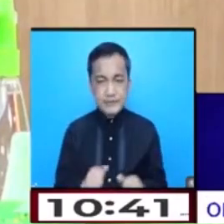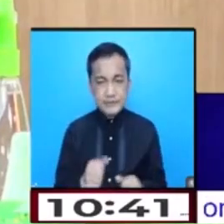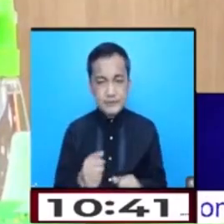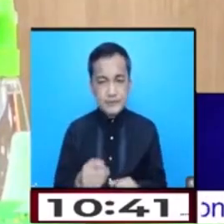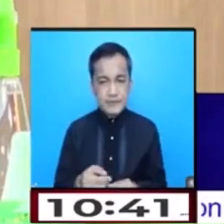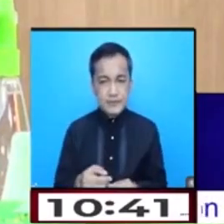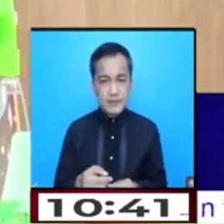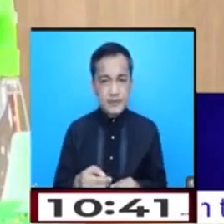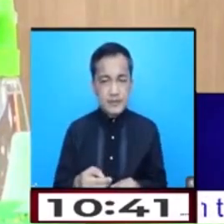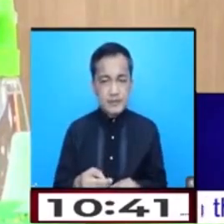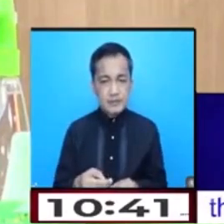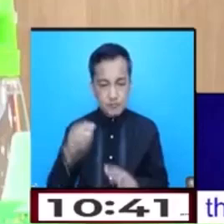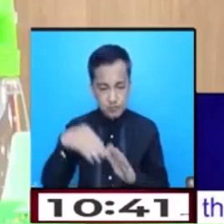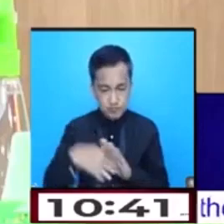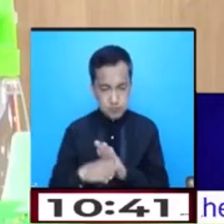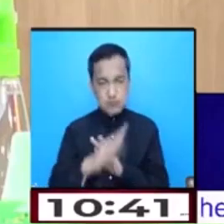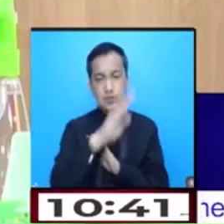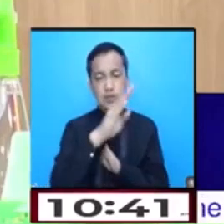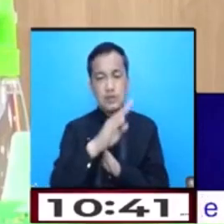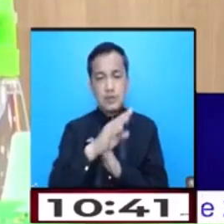there could have